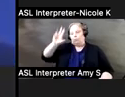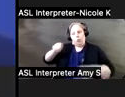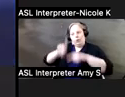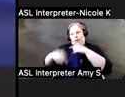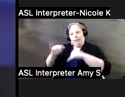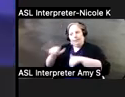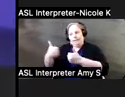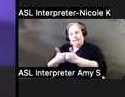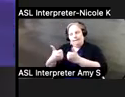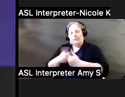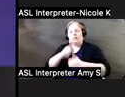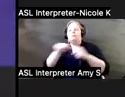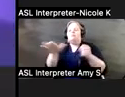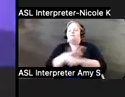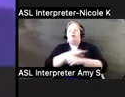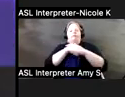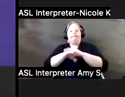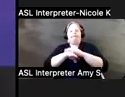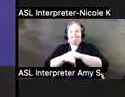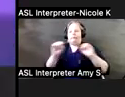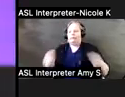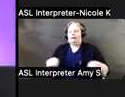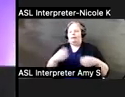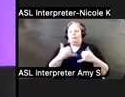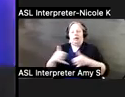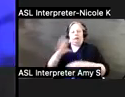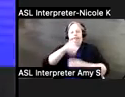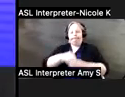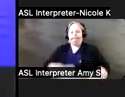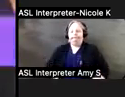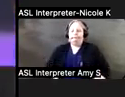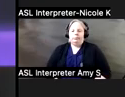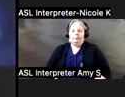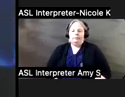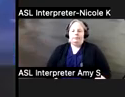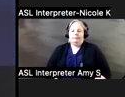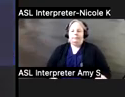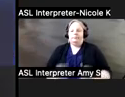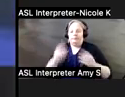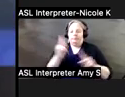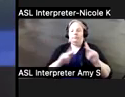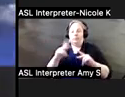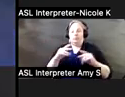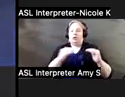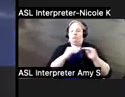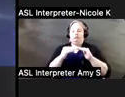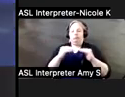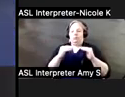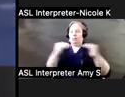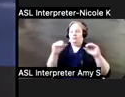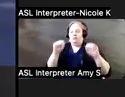And they're able to completely access these games and play them using this device. And a lot of these people can play at the same level as other